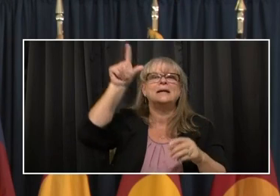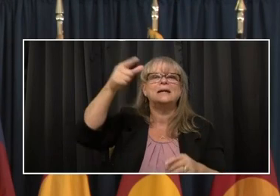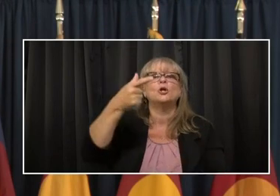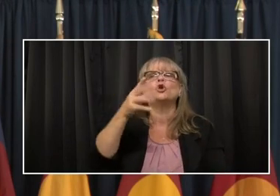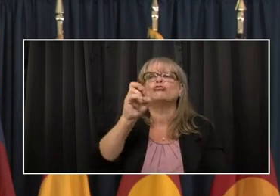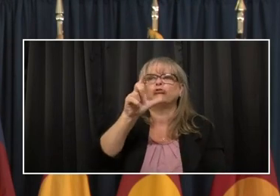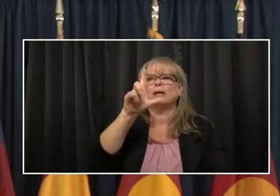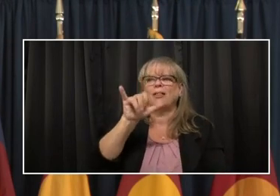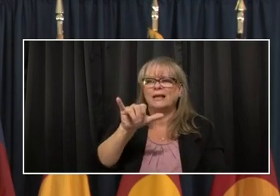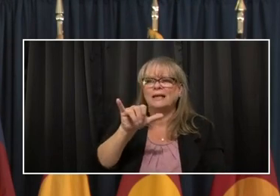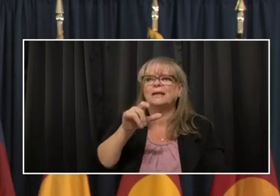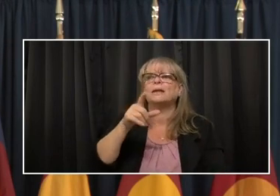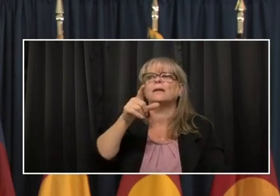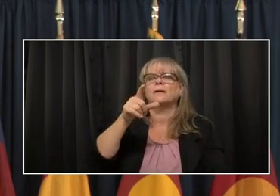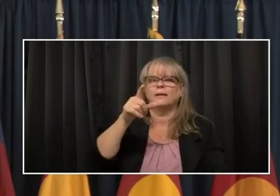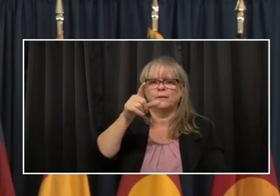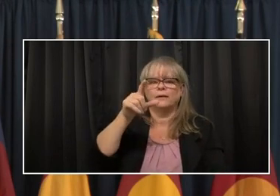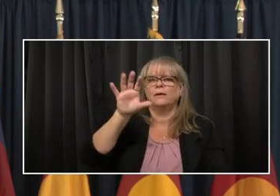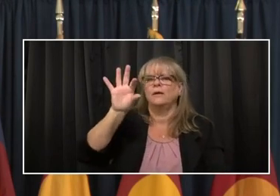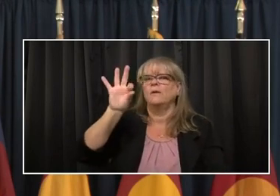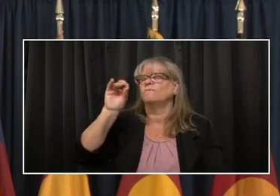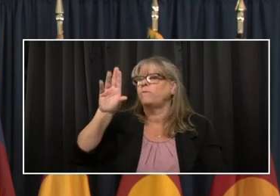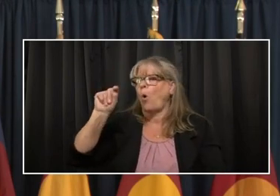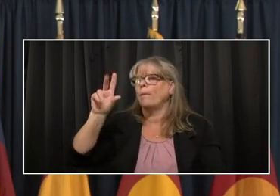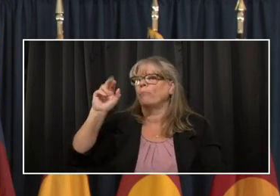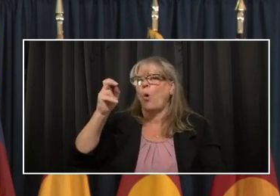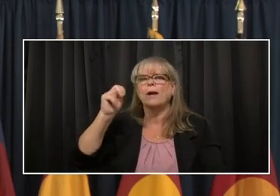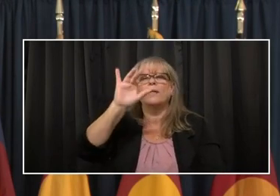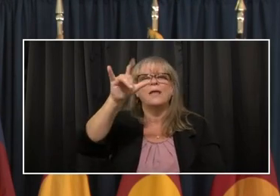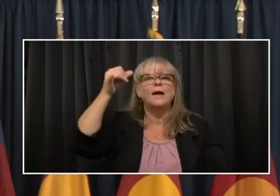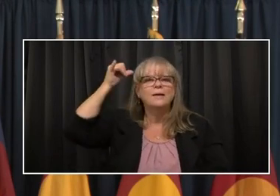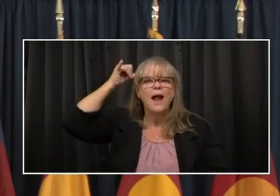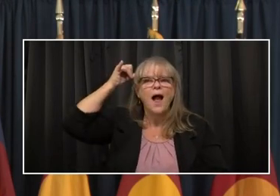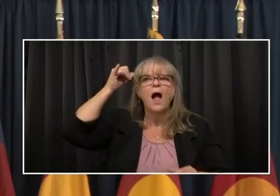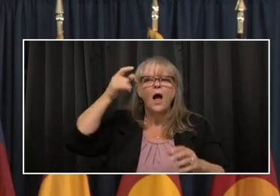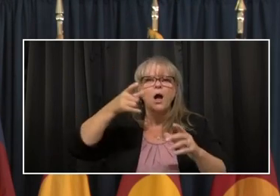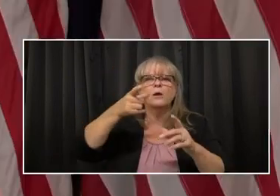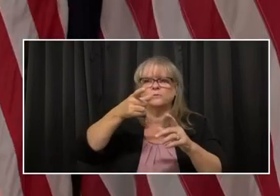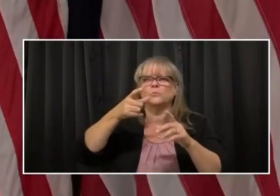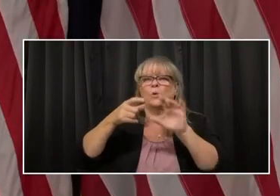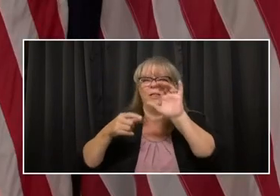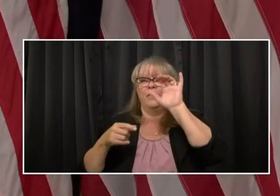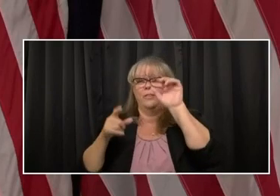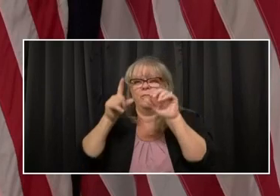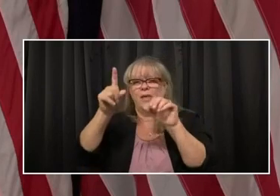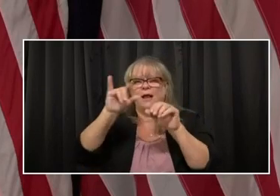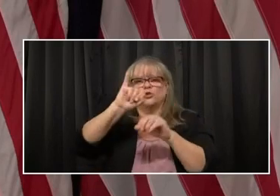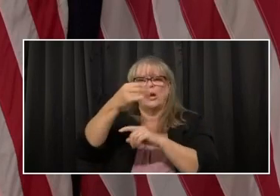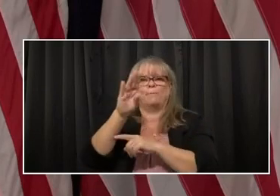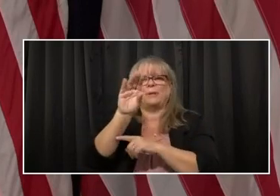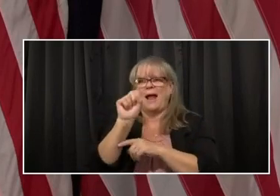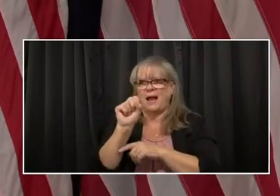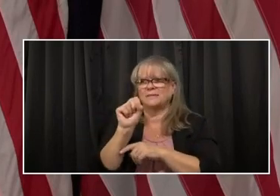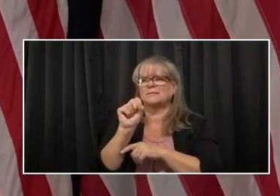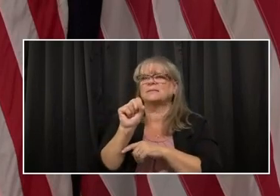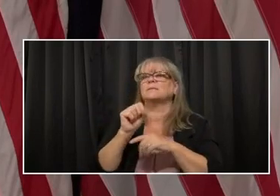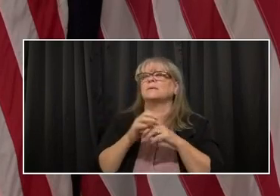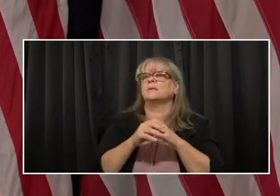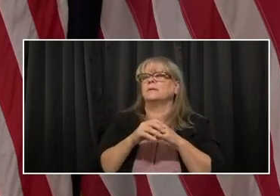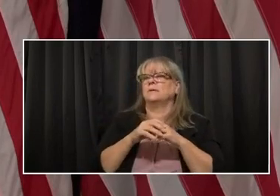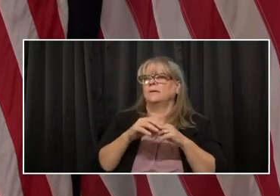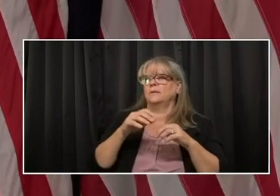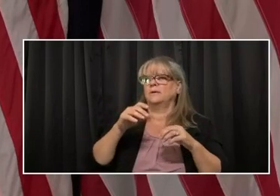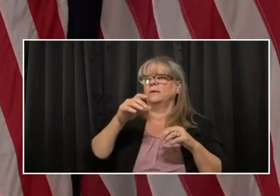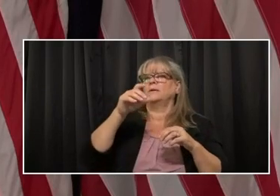plants this winter? Thank you very much. In the preface to your question, I thought when you said agriculture, I thought you were going to ask about the droughts, because we are experiencing